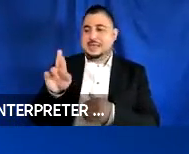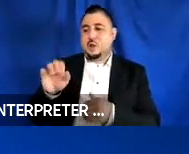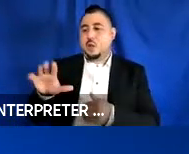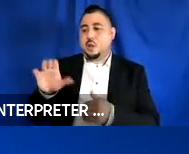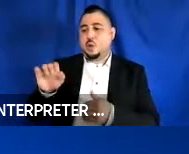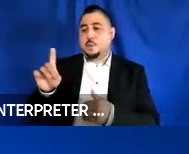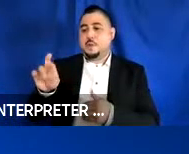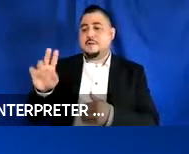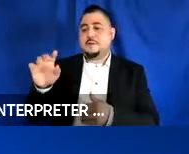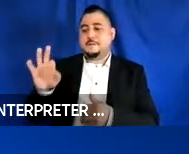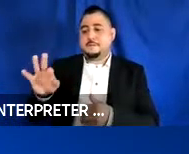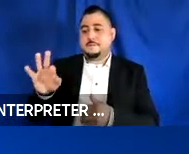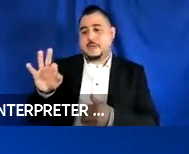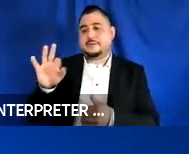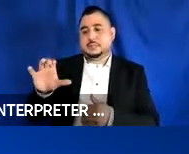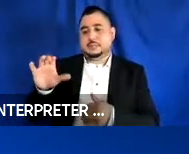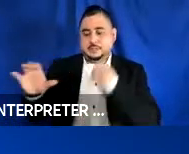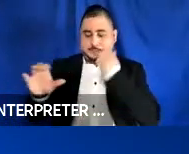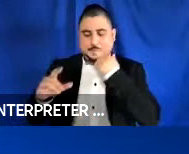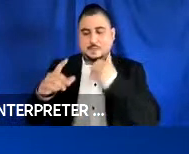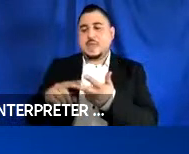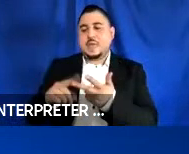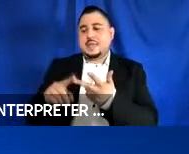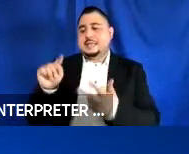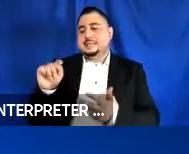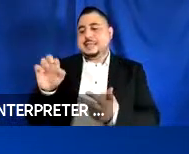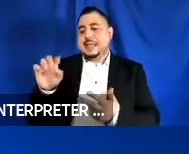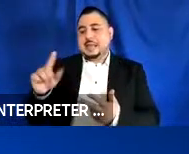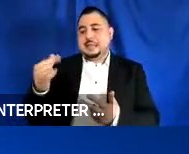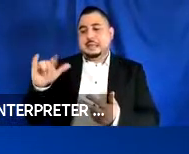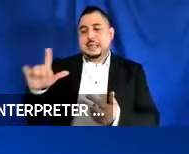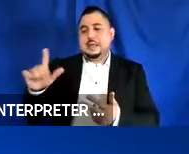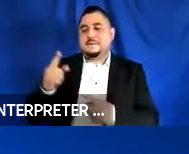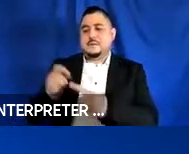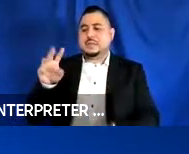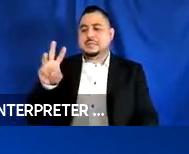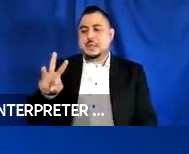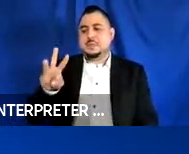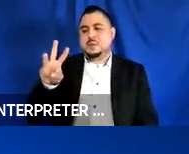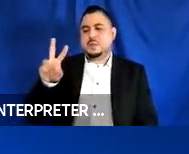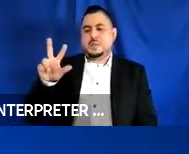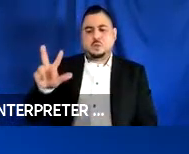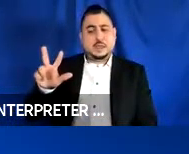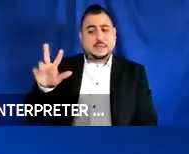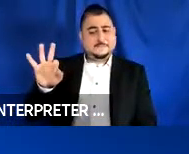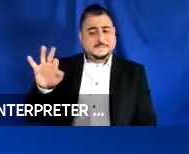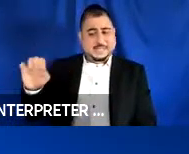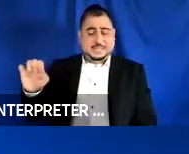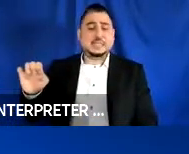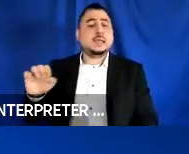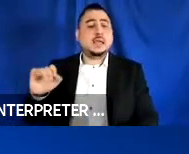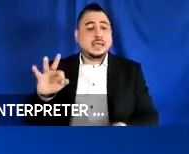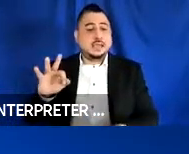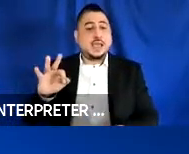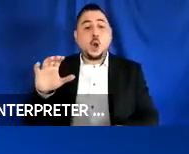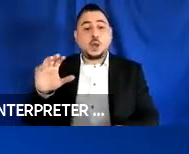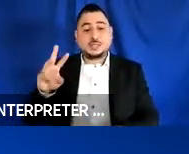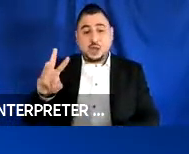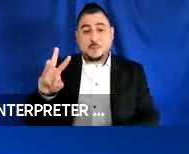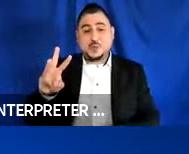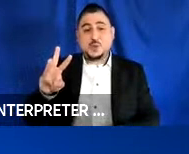the Federal Communication Commission, and Ted Guild from the W3C. If you have not already done